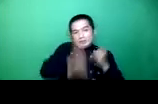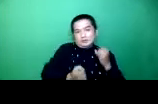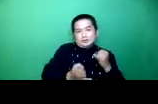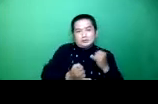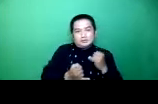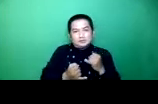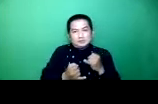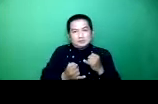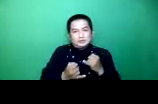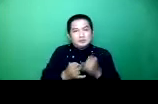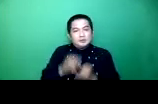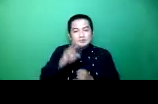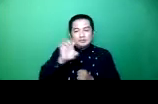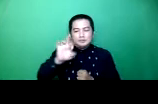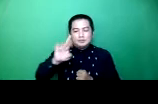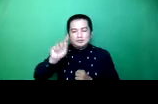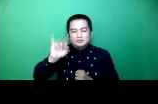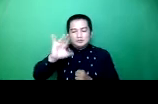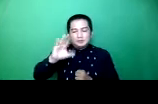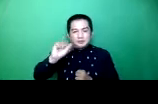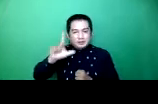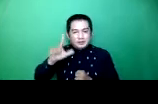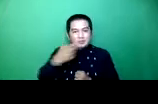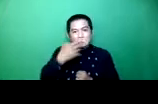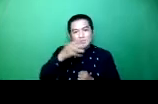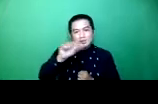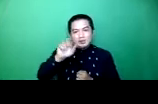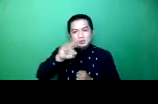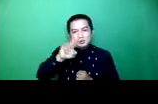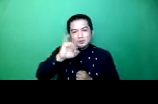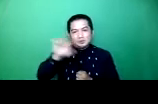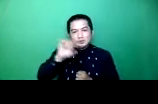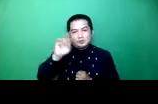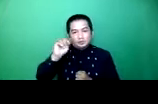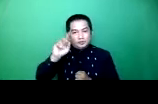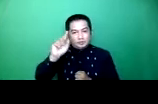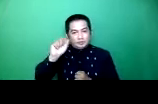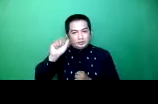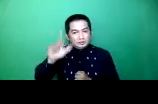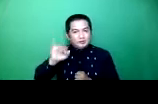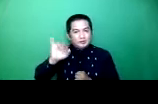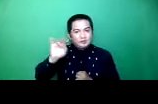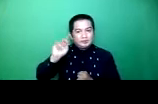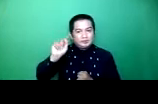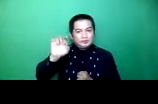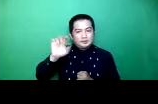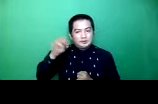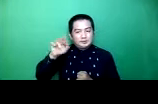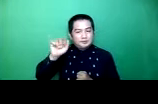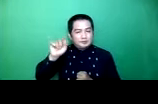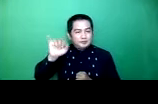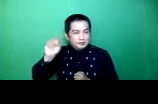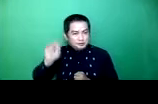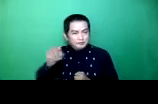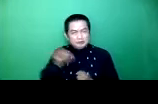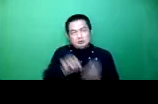is vertical and horizontal integration. So this one applies, probably it won't be, if you're not in an industry, if you're not a business